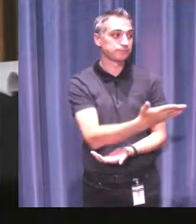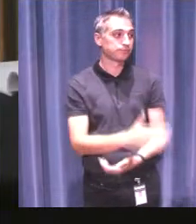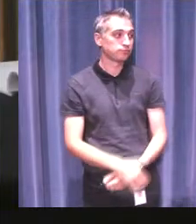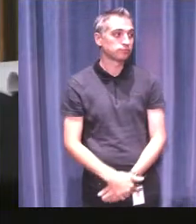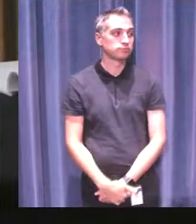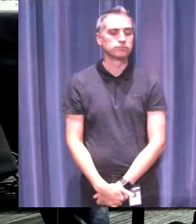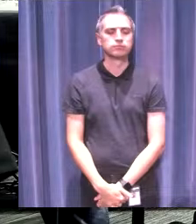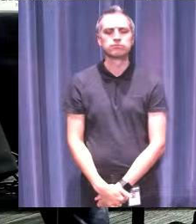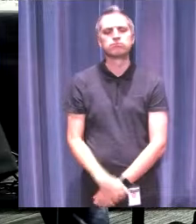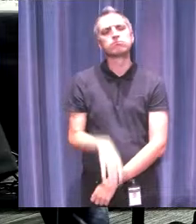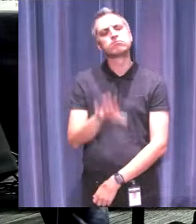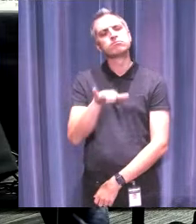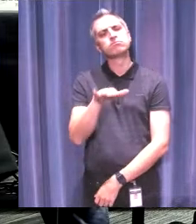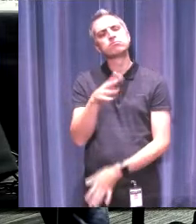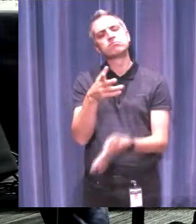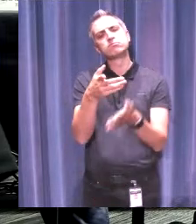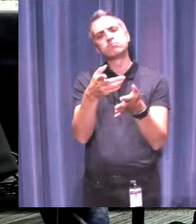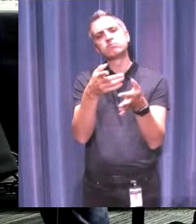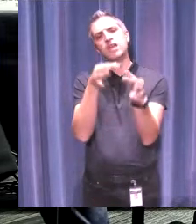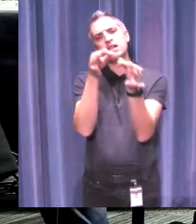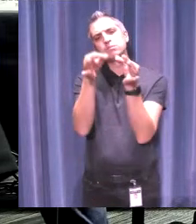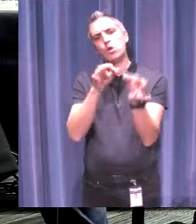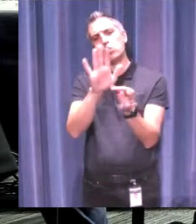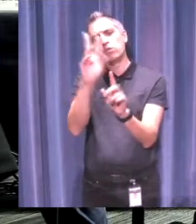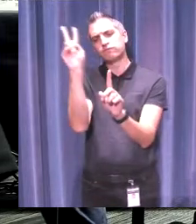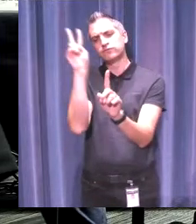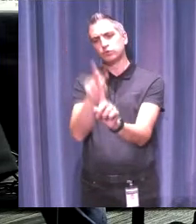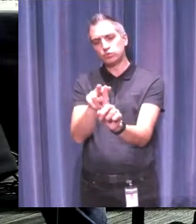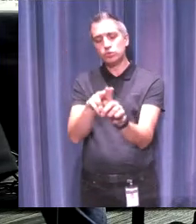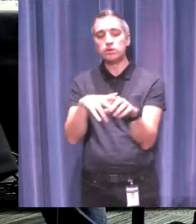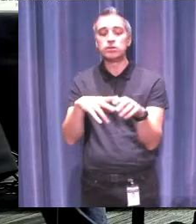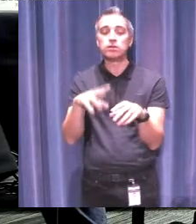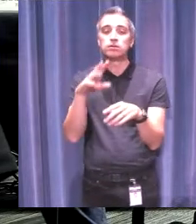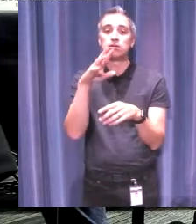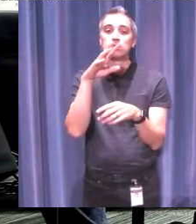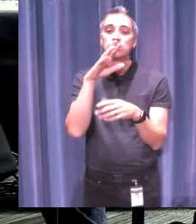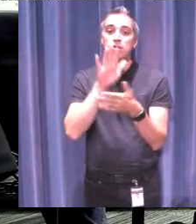How do you see the role of intercollegiate athletic programs in student success?